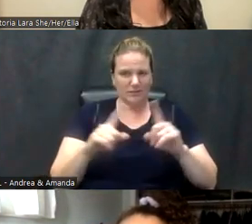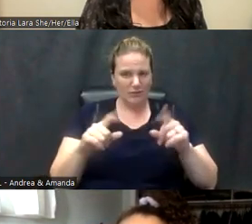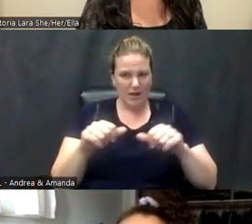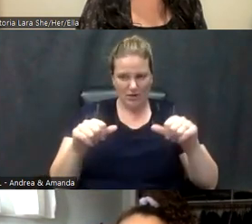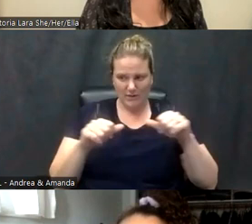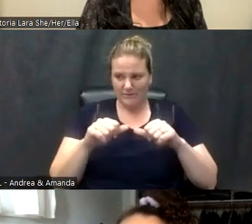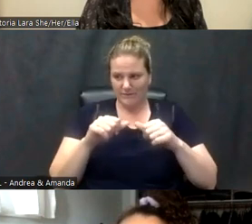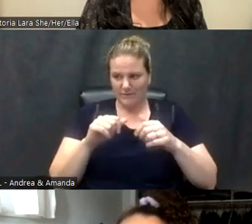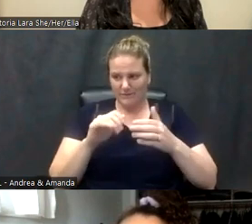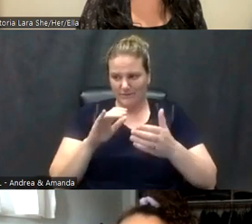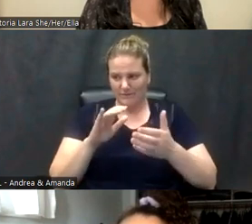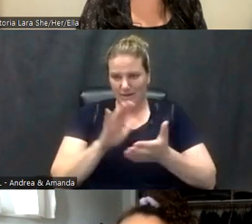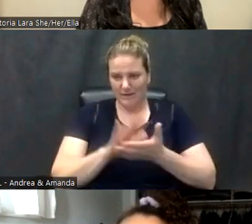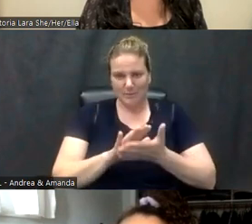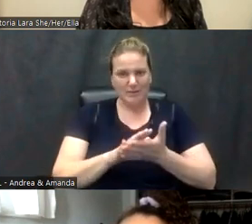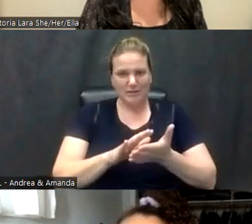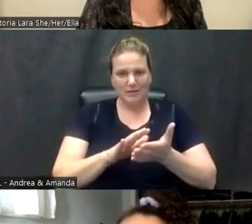of academics and experts.